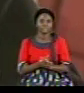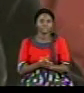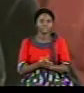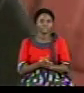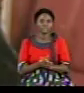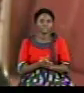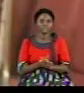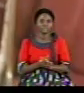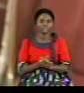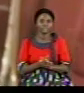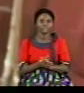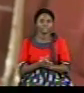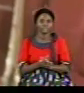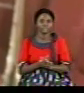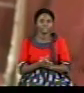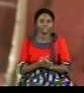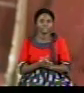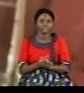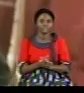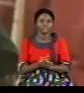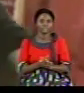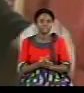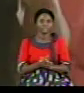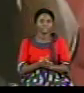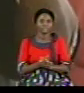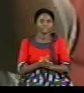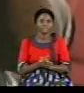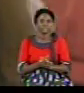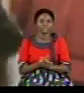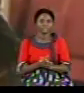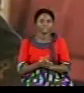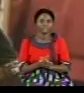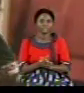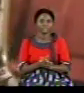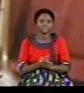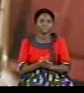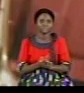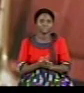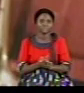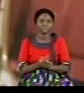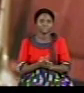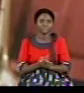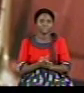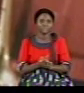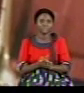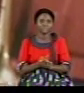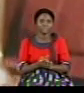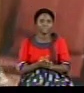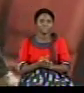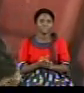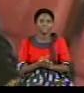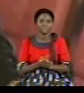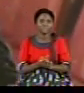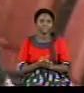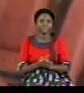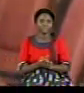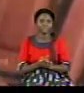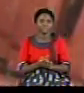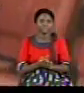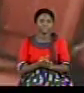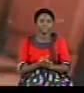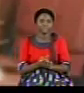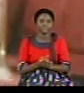Aje na bo su me golo bene. Adena ba deri nyine ne. Memlo mone. is in